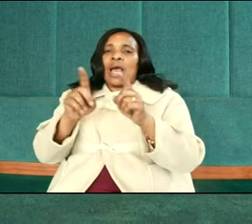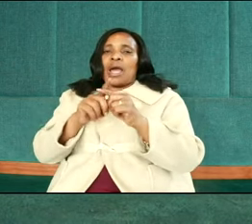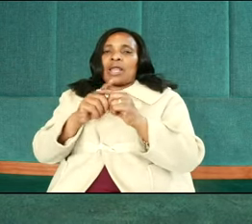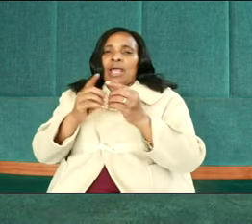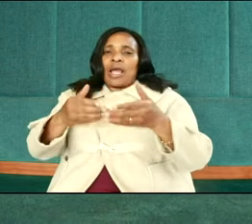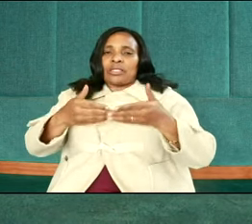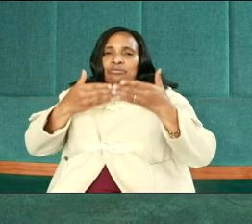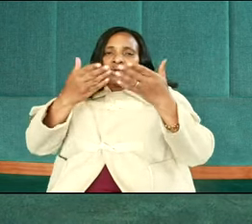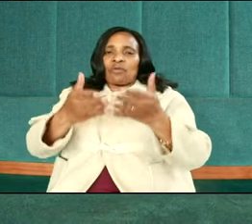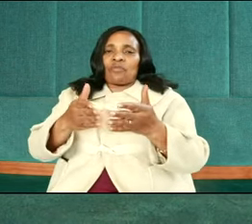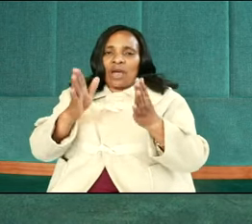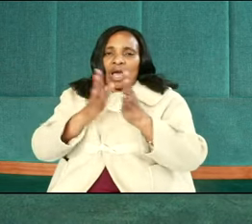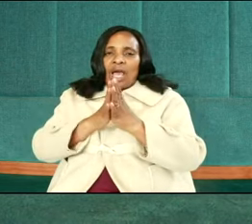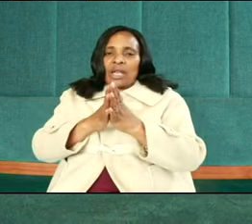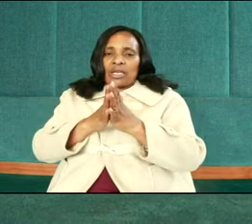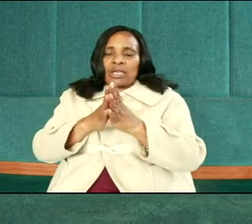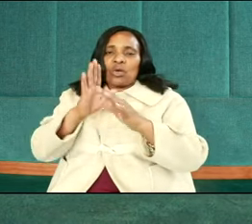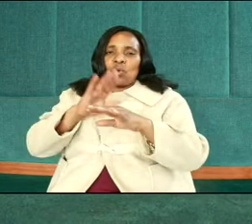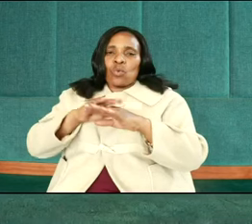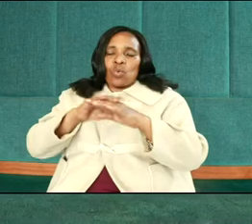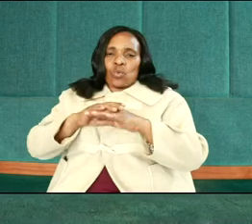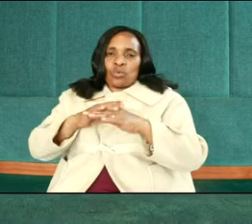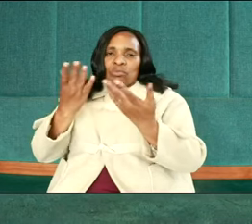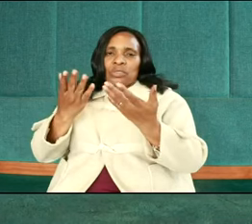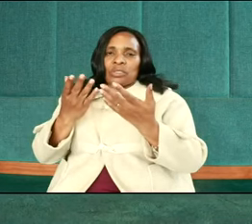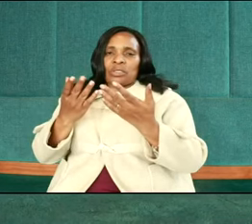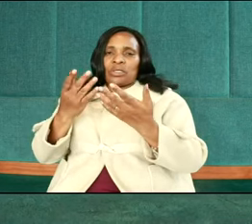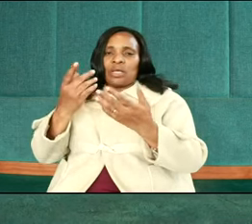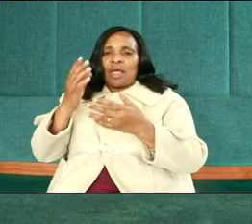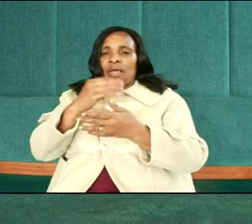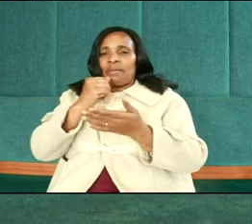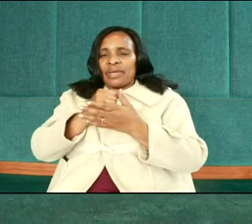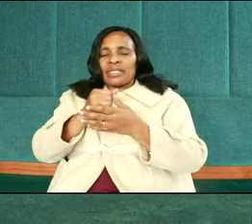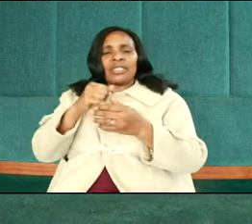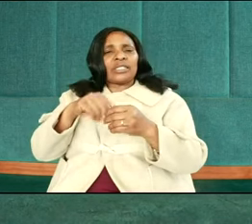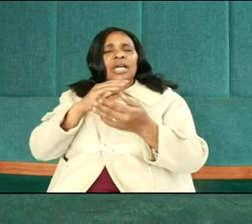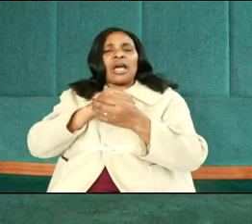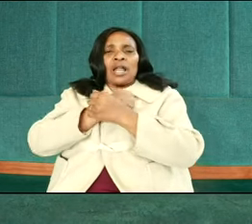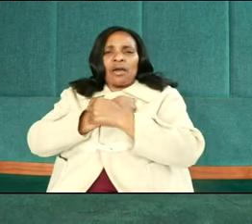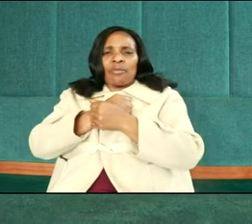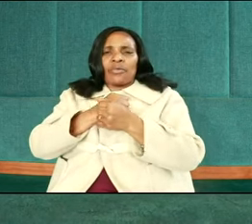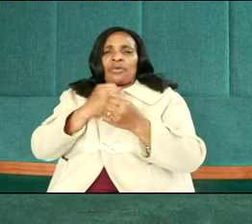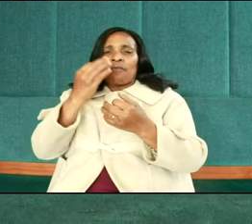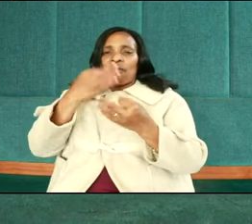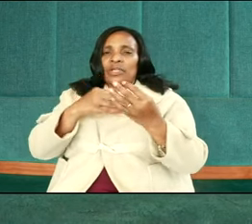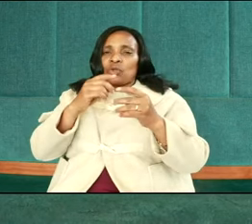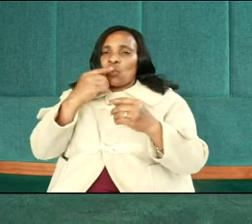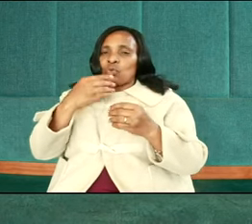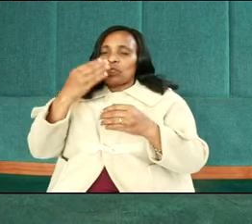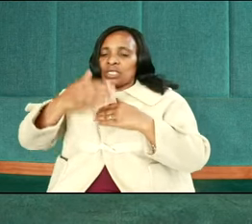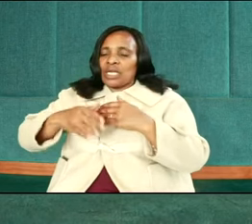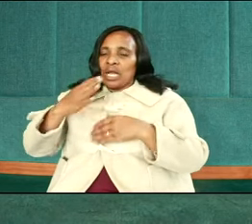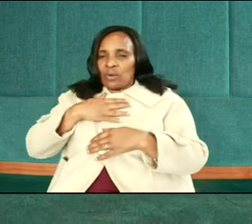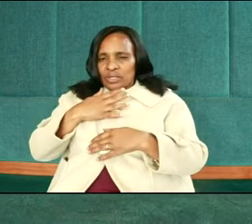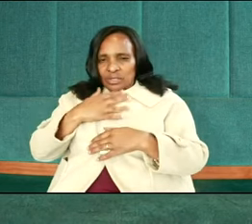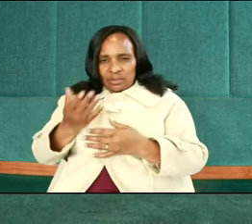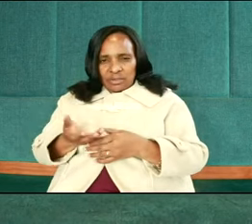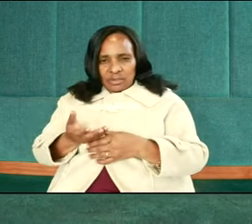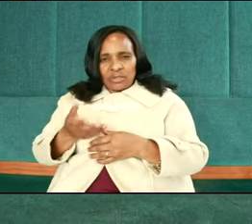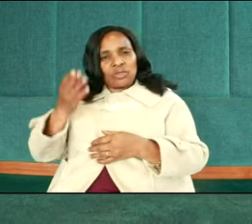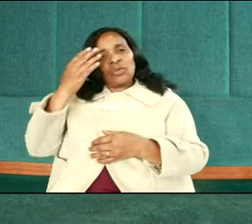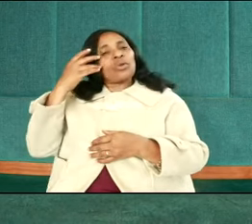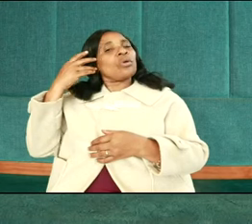inexpressible and glorious joy. Amen. Amen. That's a lovely verse. You know who's on our side? You know, when, you